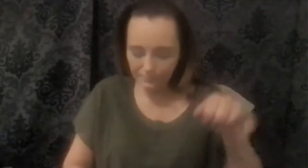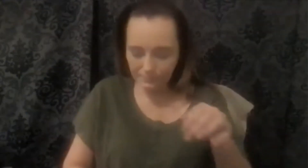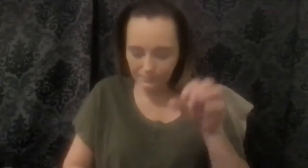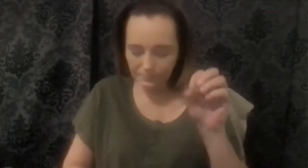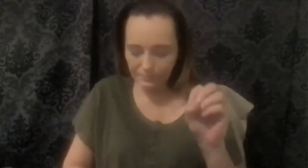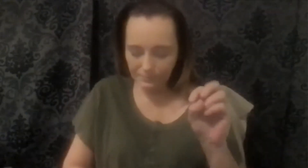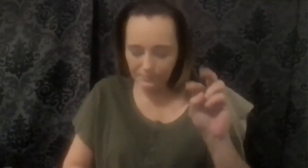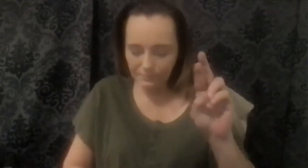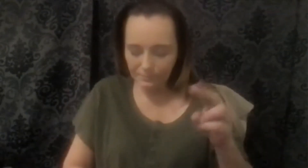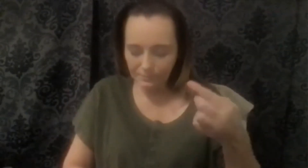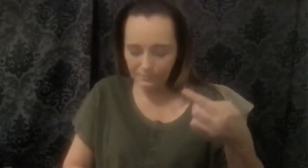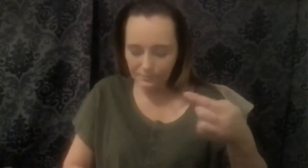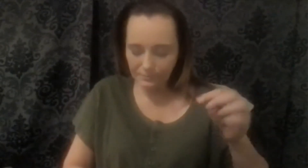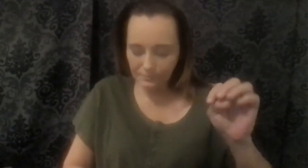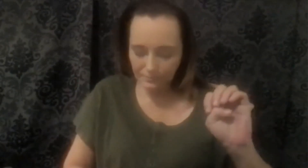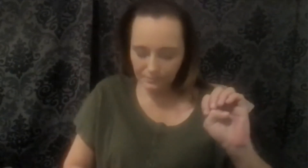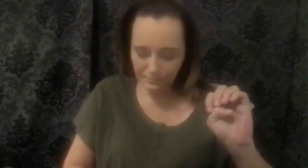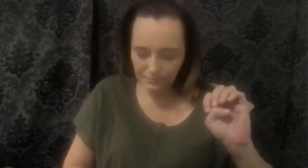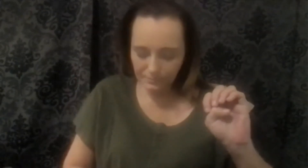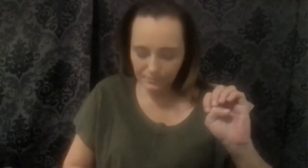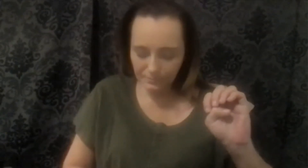this case,